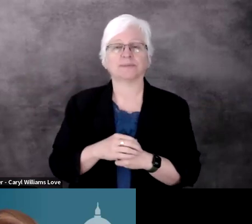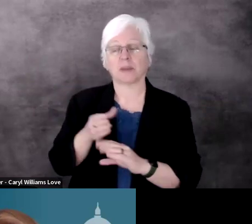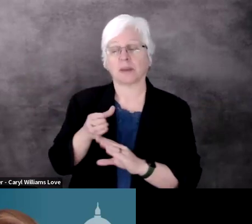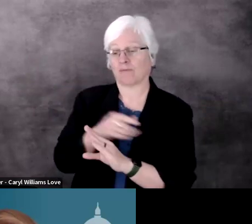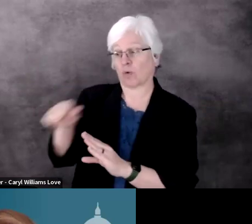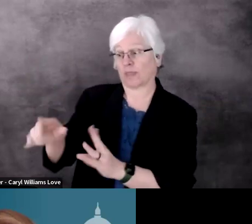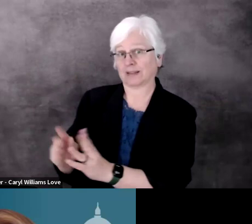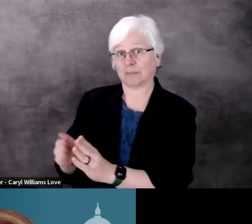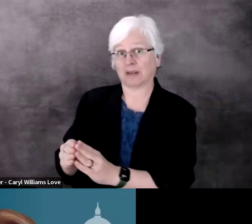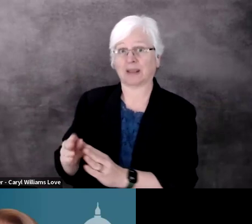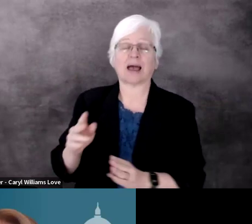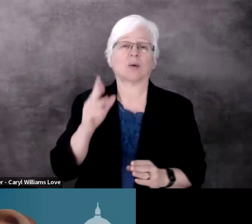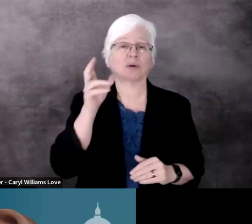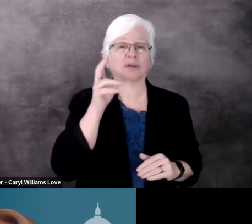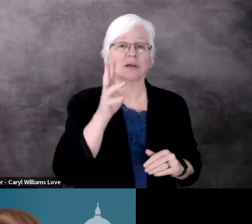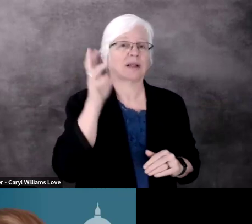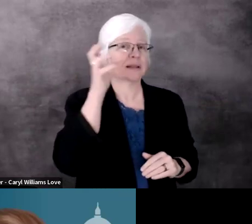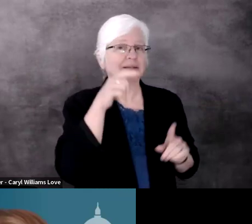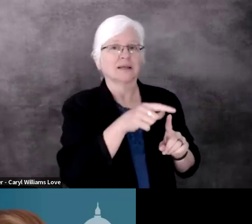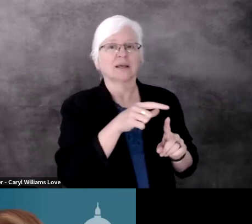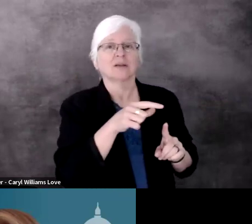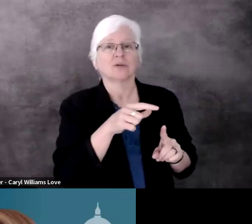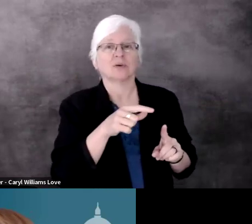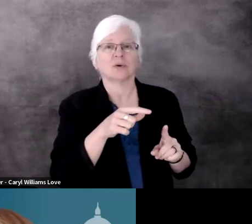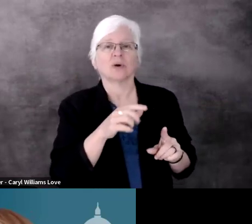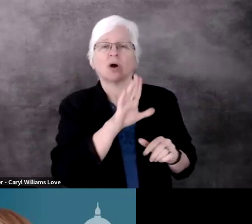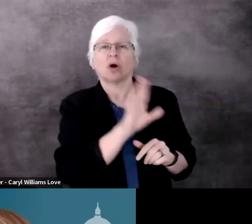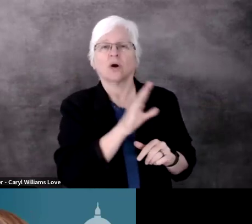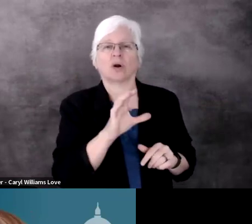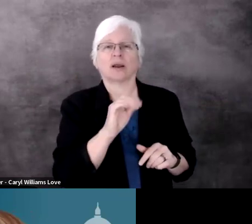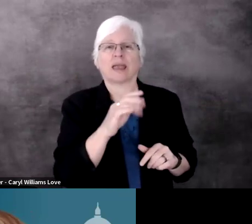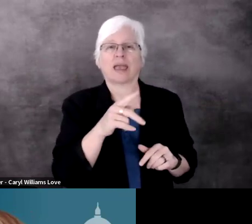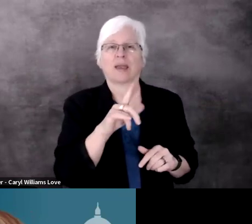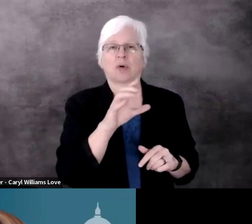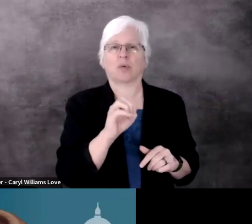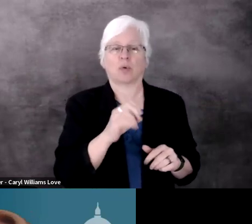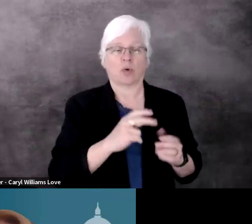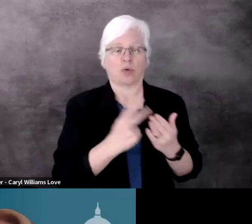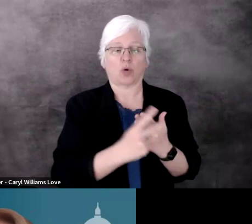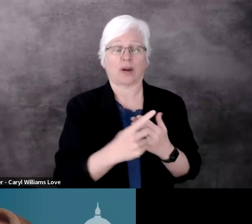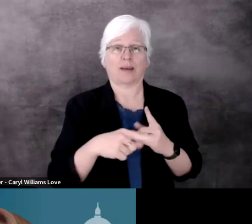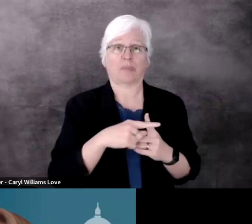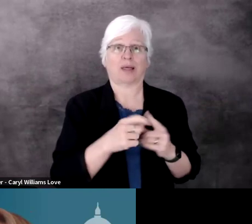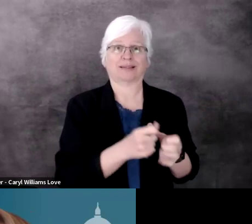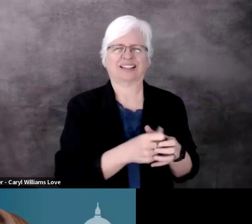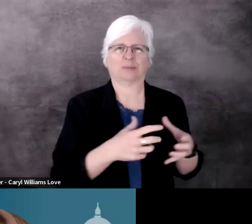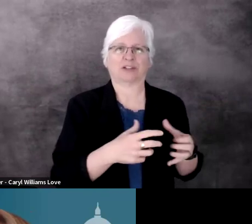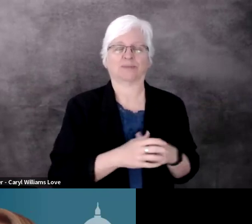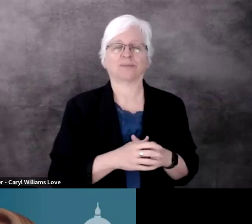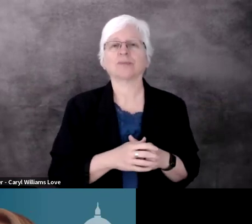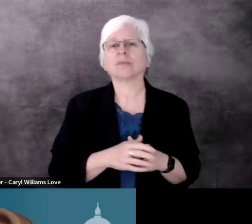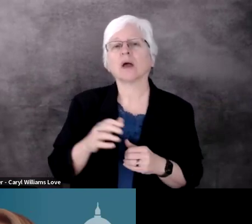Kenneth Minkoff talk about co-occurring capable programs and expansion. But one of the things I want to mention that